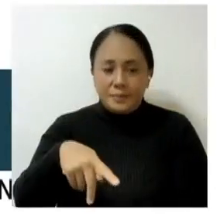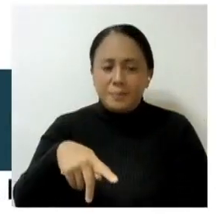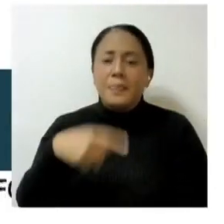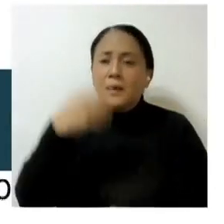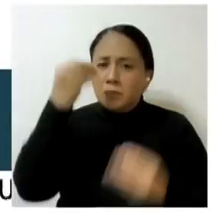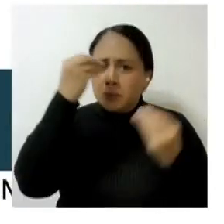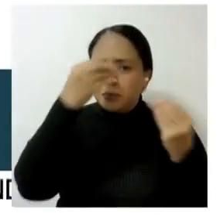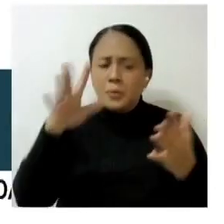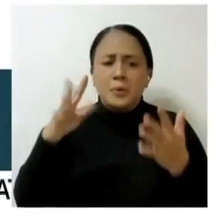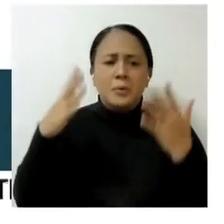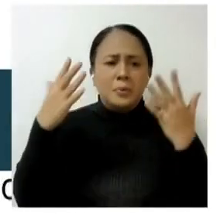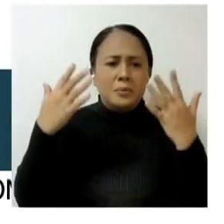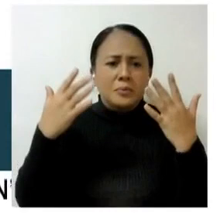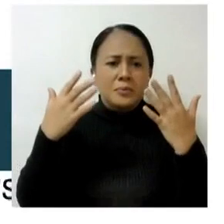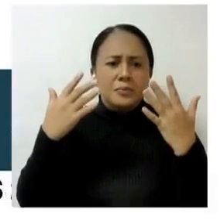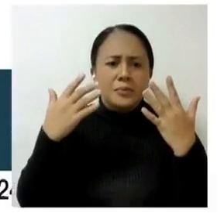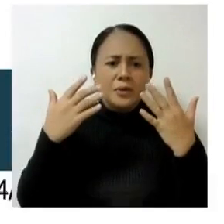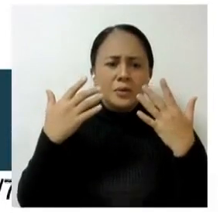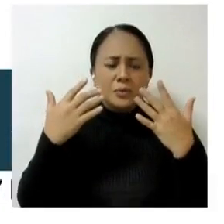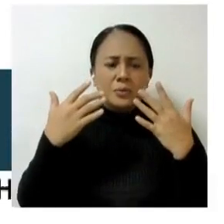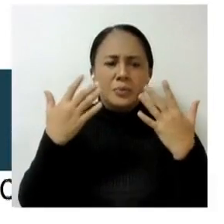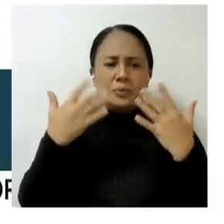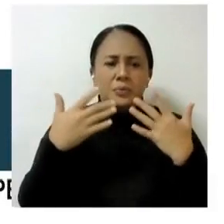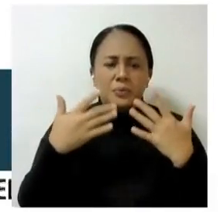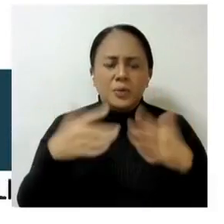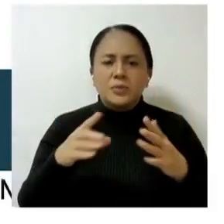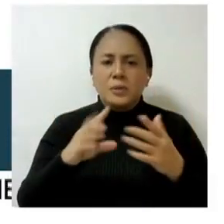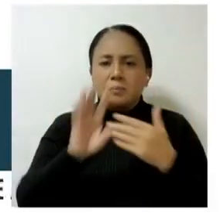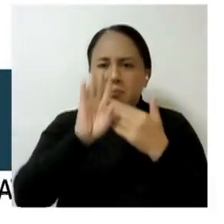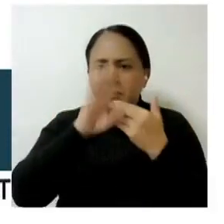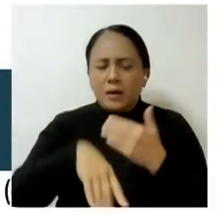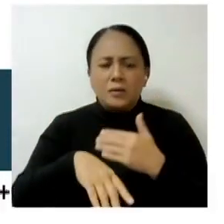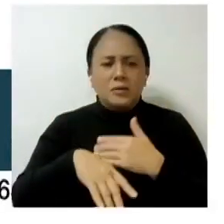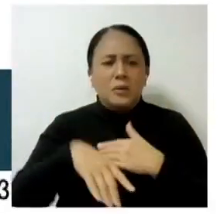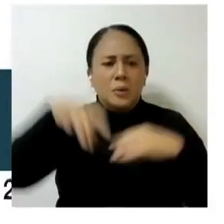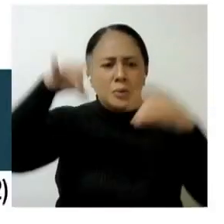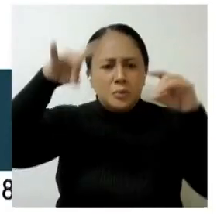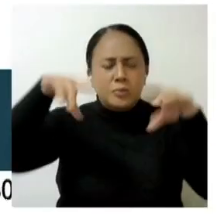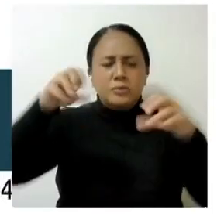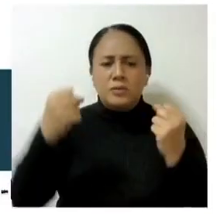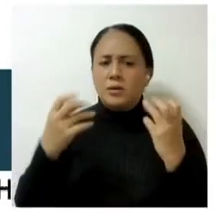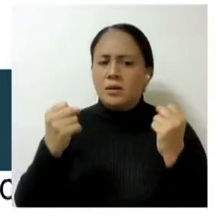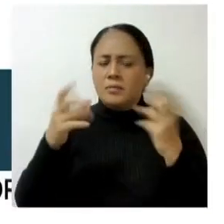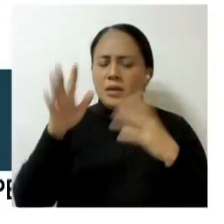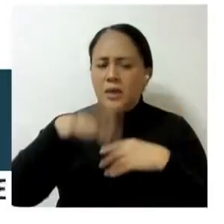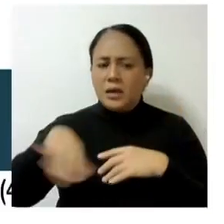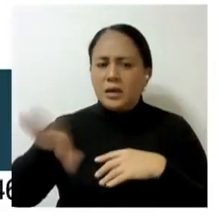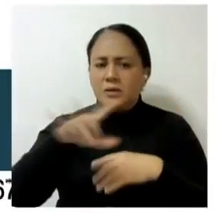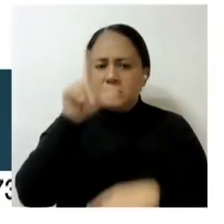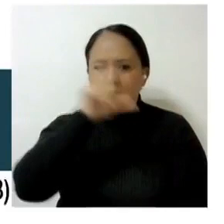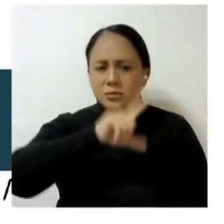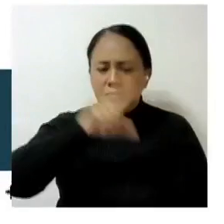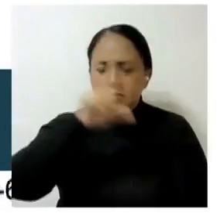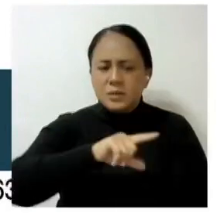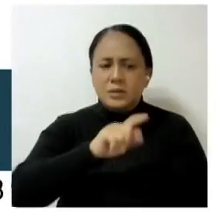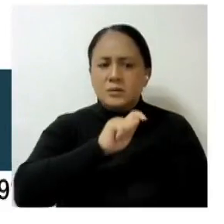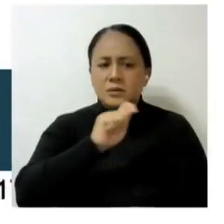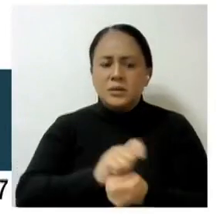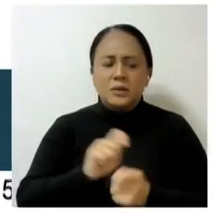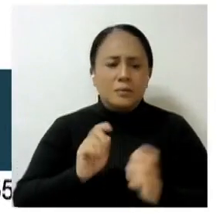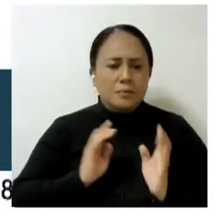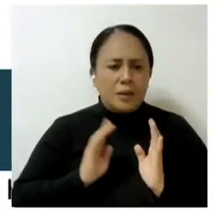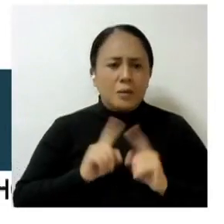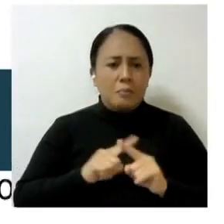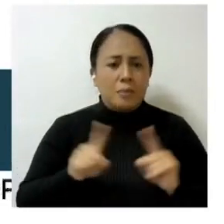significantly restored power in a lot of areas in Luzon, particularly in Baguio City. But in Abra, you were saying there are still a